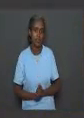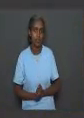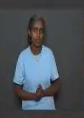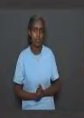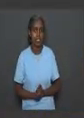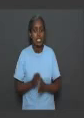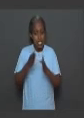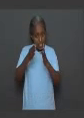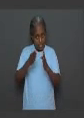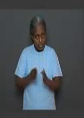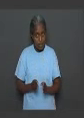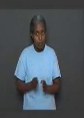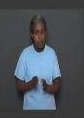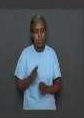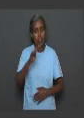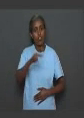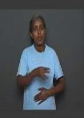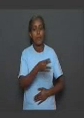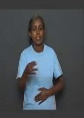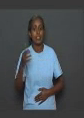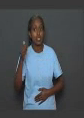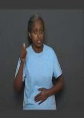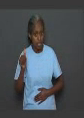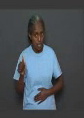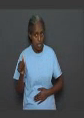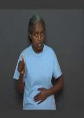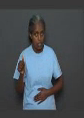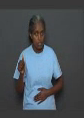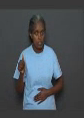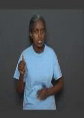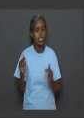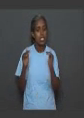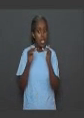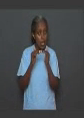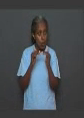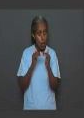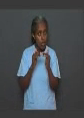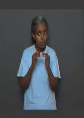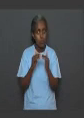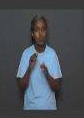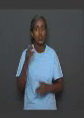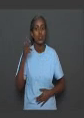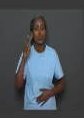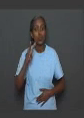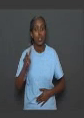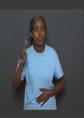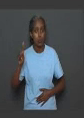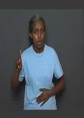The determinant of matrix A is equal to